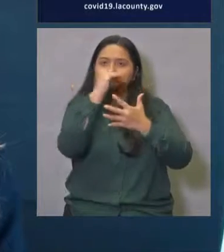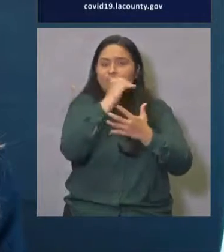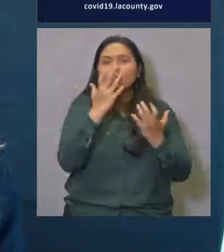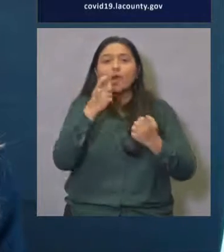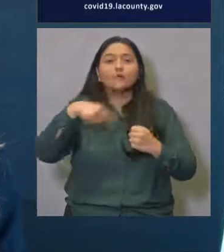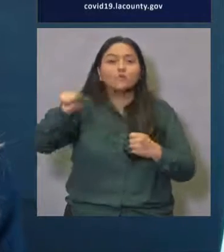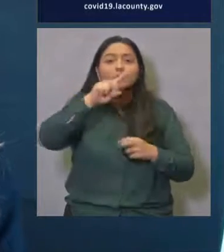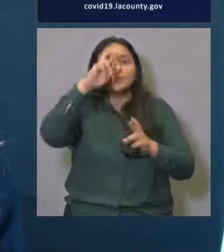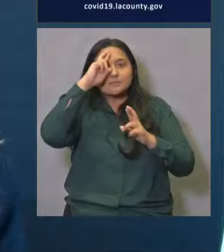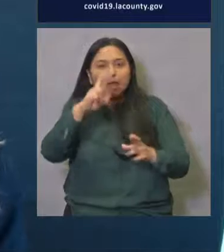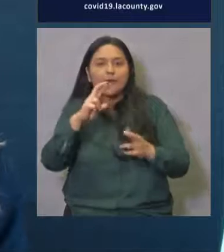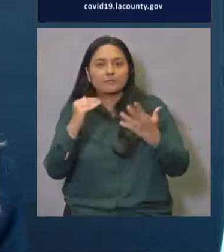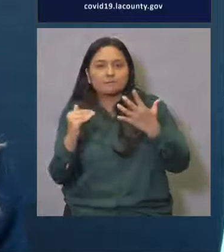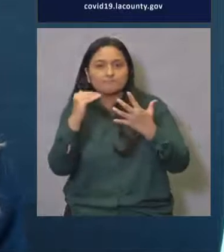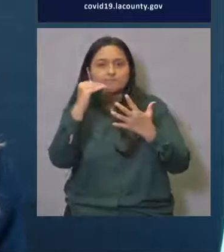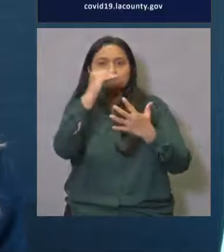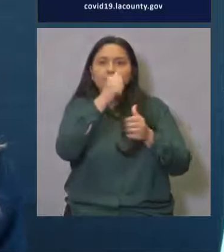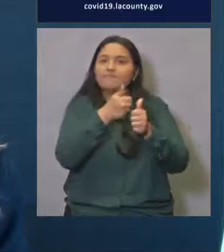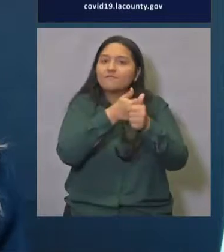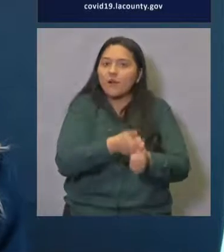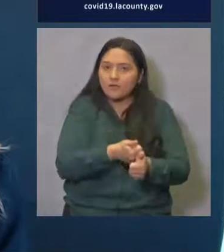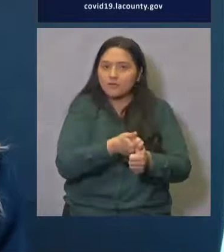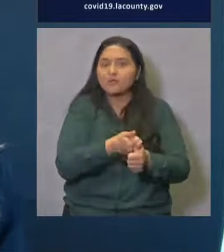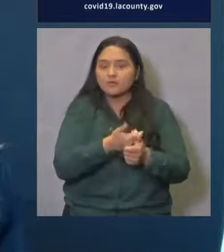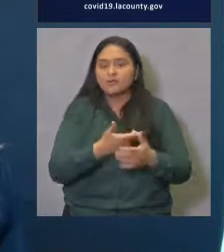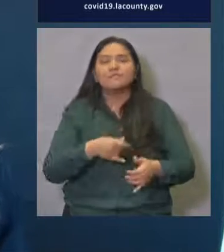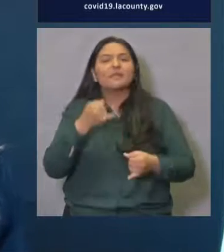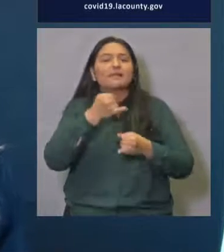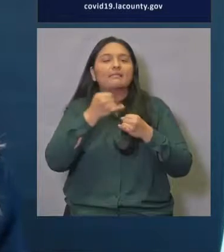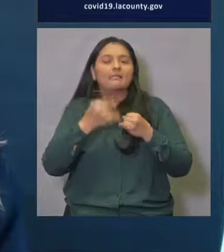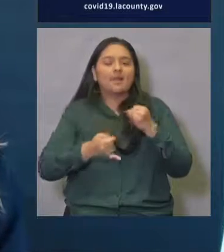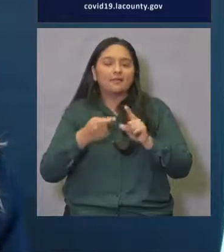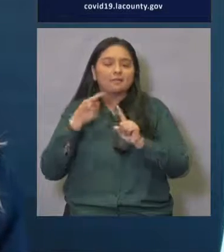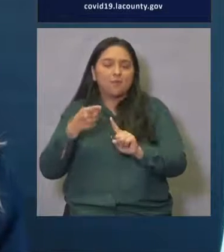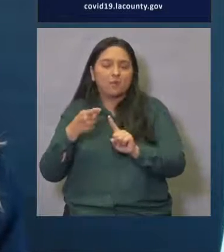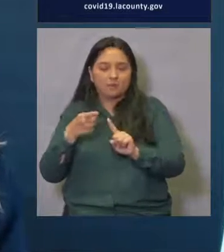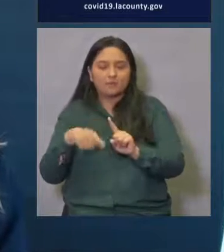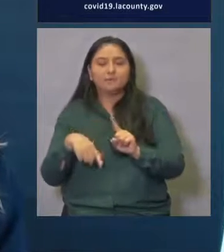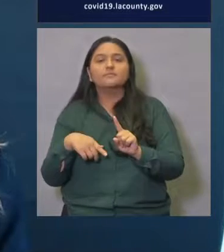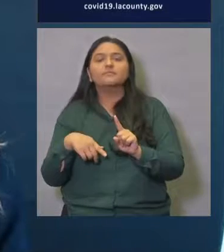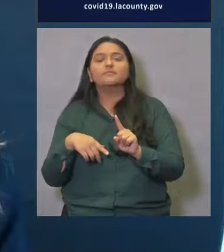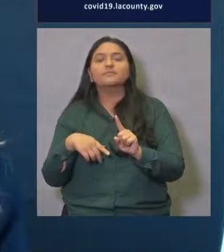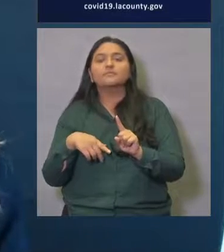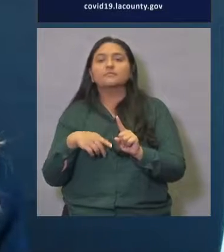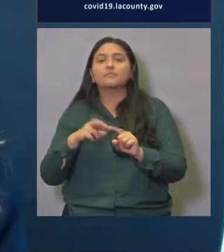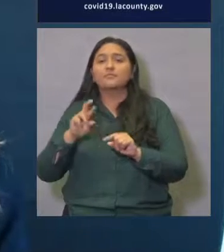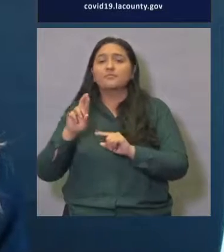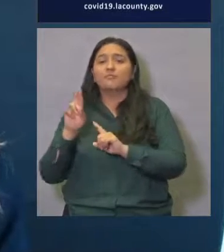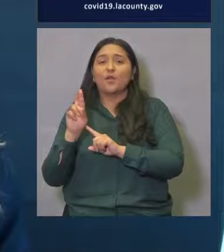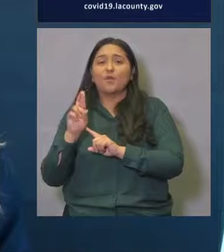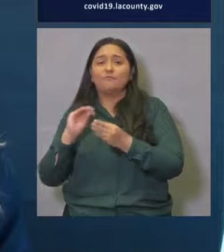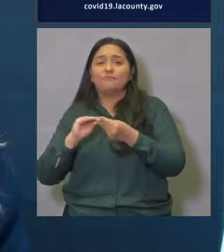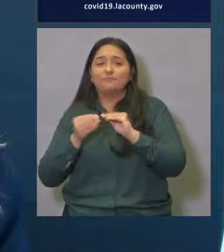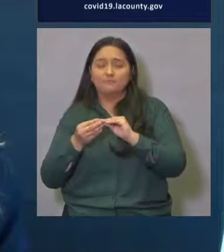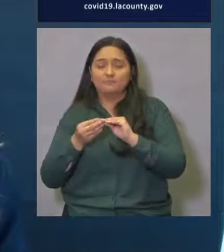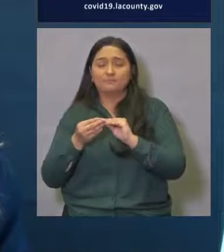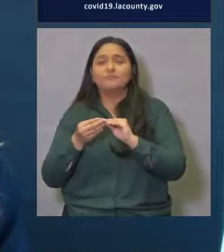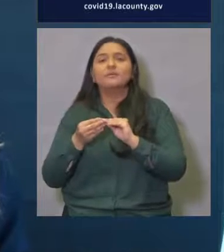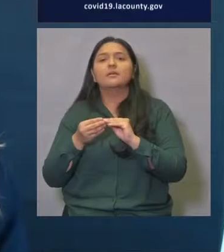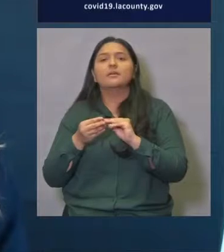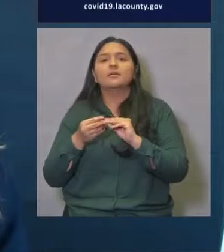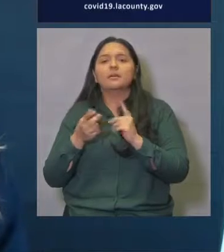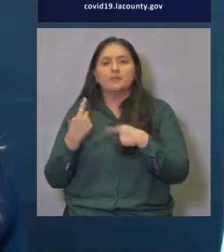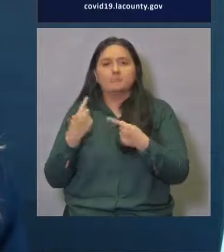to get vaccinated first. And the last point I'll make, and then we'll turn it to the next question, is just that while the R is creeping